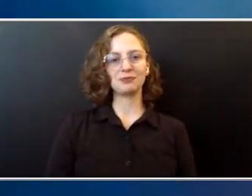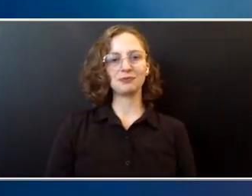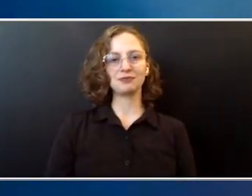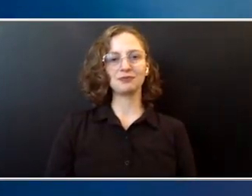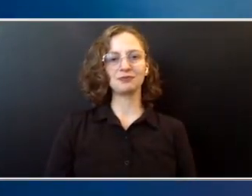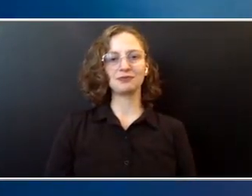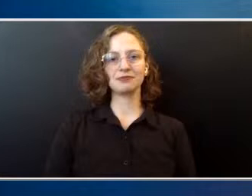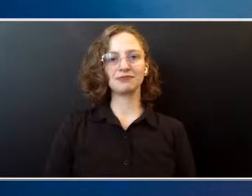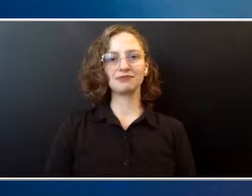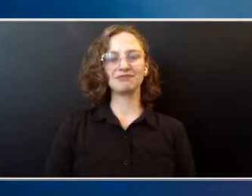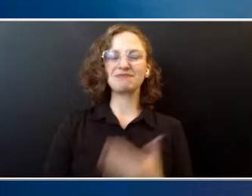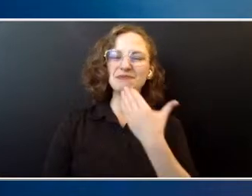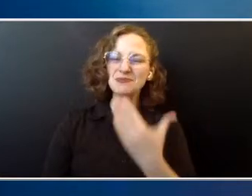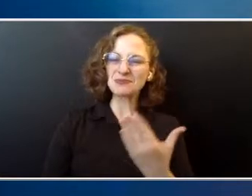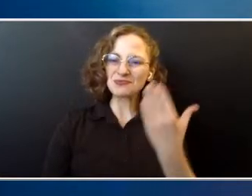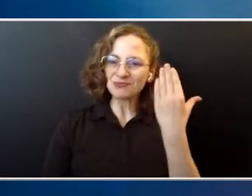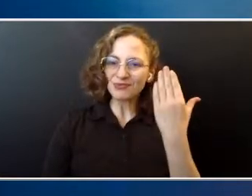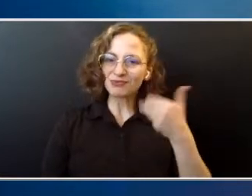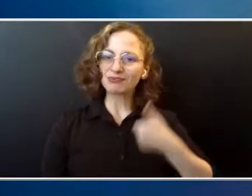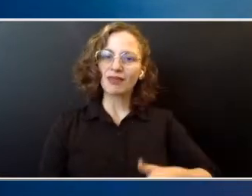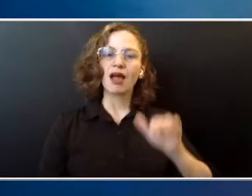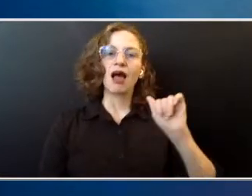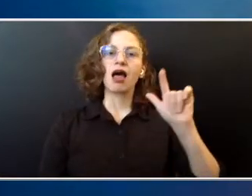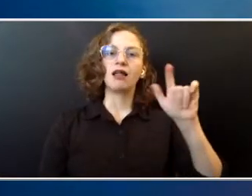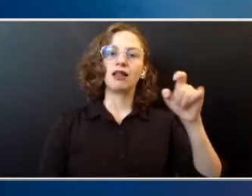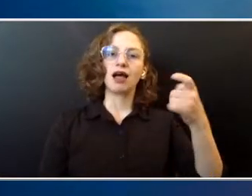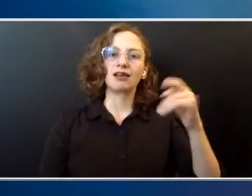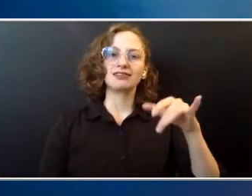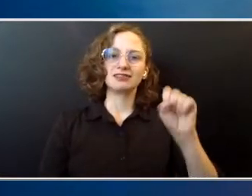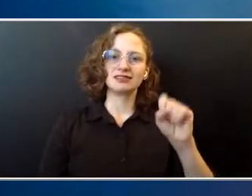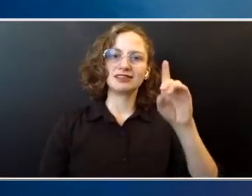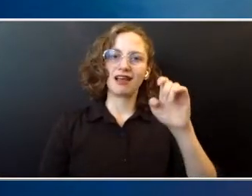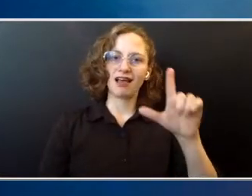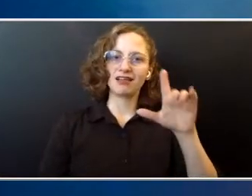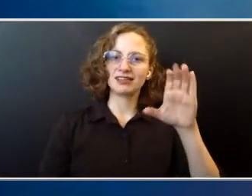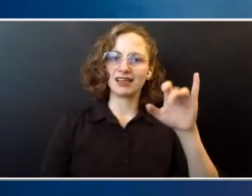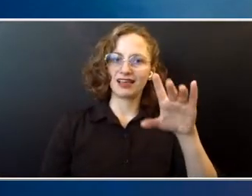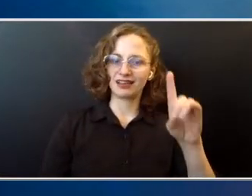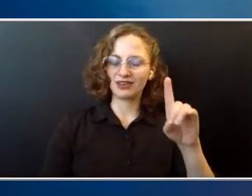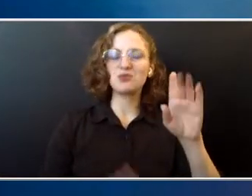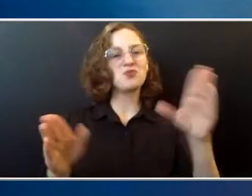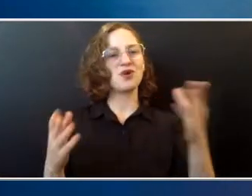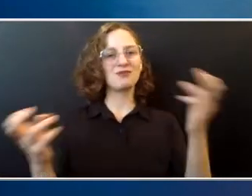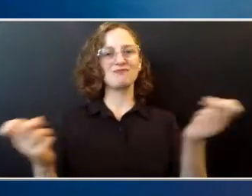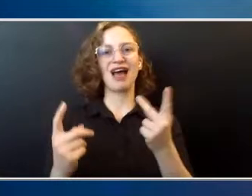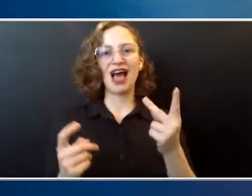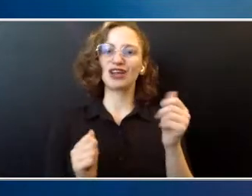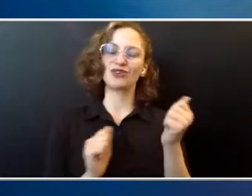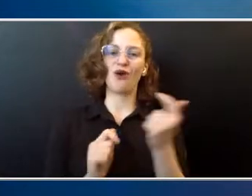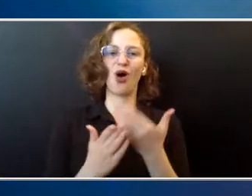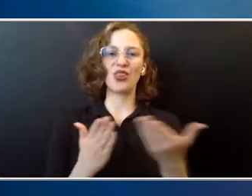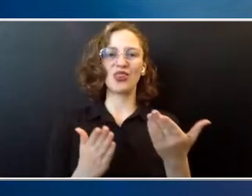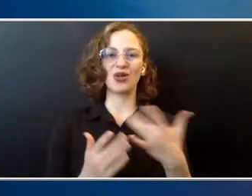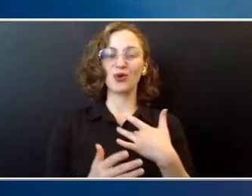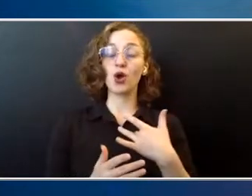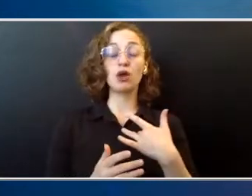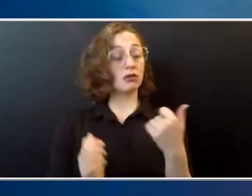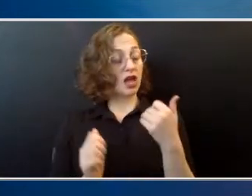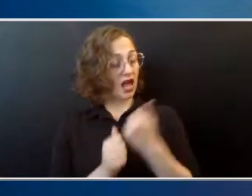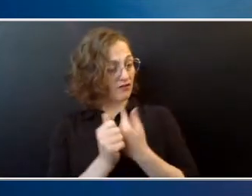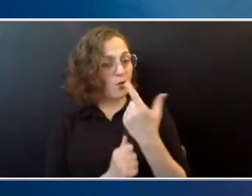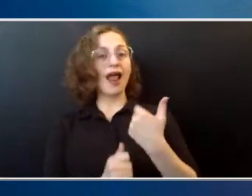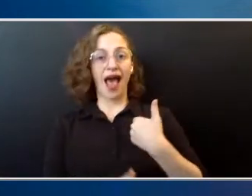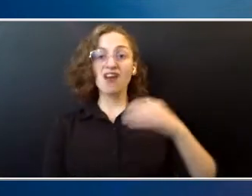Good morning, I'm Alexis Del Cid. Welcome back to All Things Heart. We all have cholesterol in our blood, and high cholesterol is often blamed